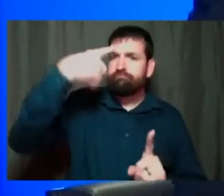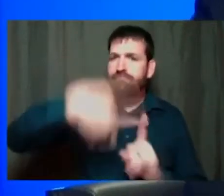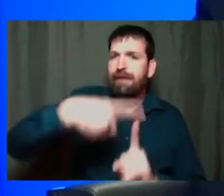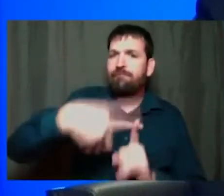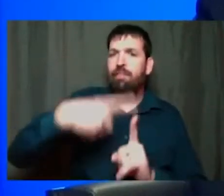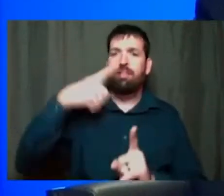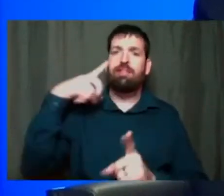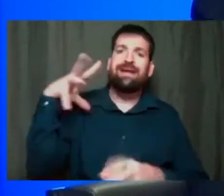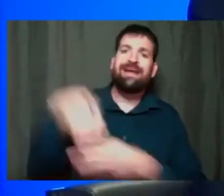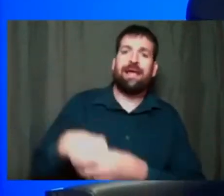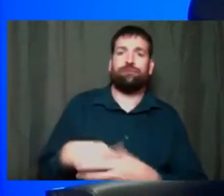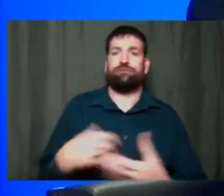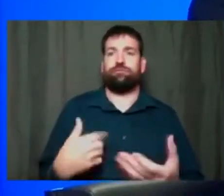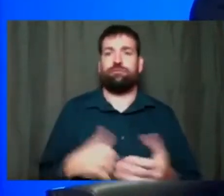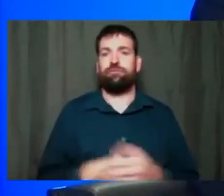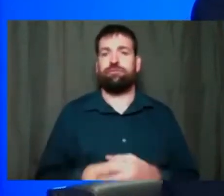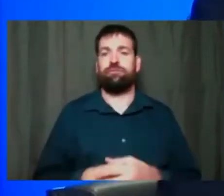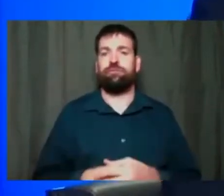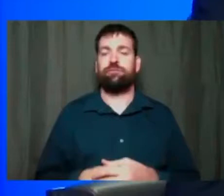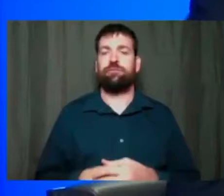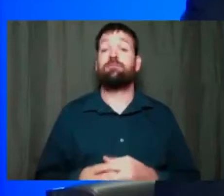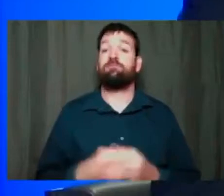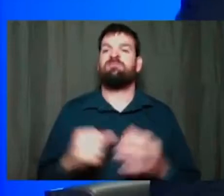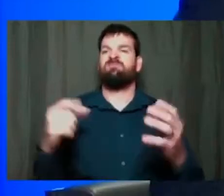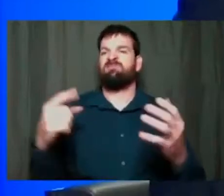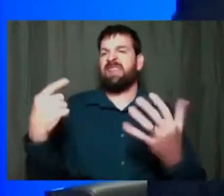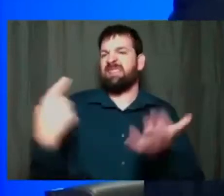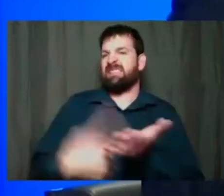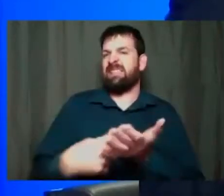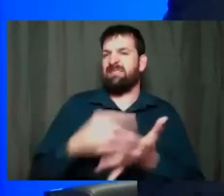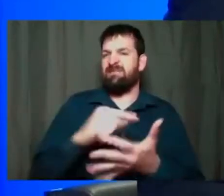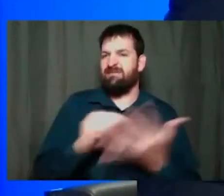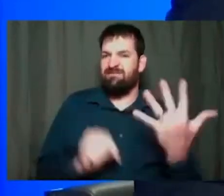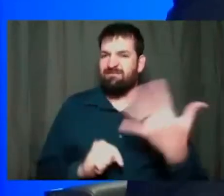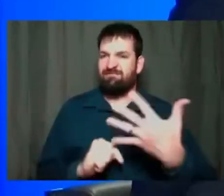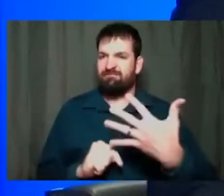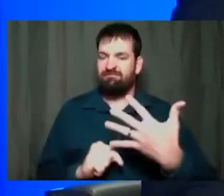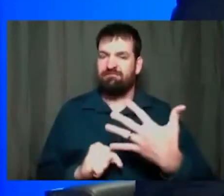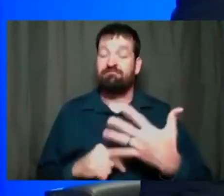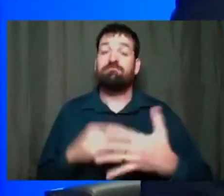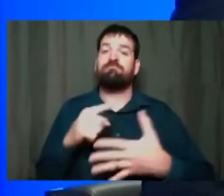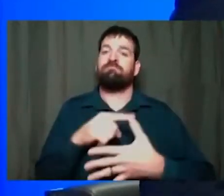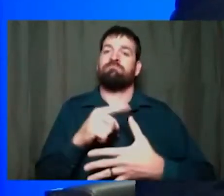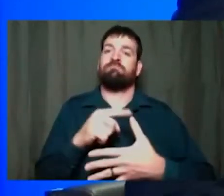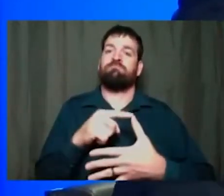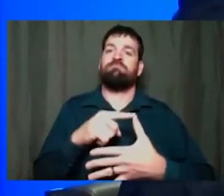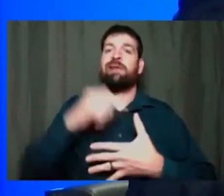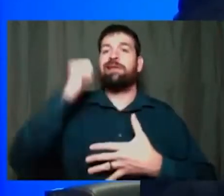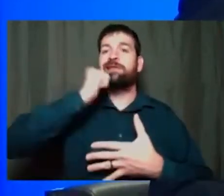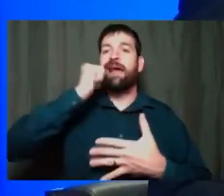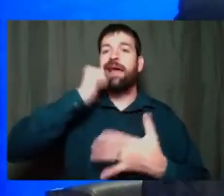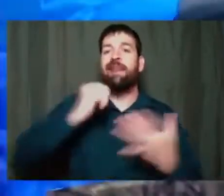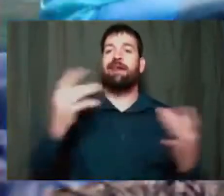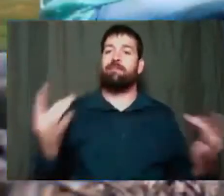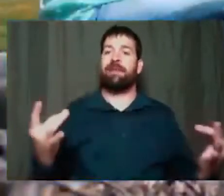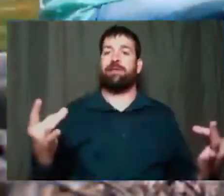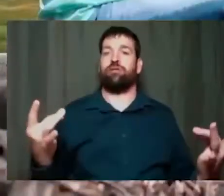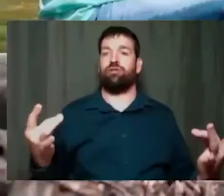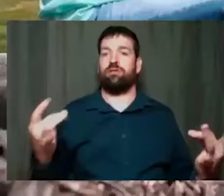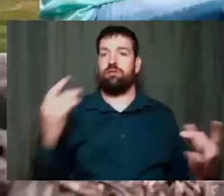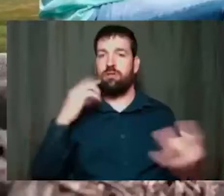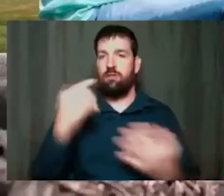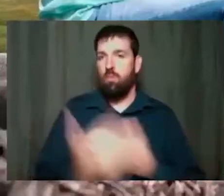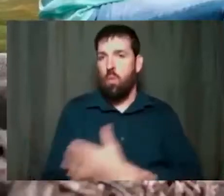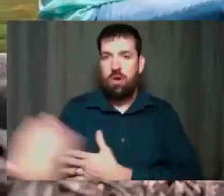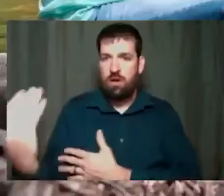I think, so if we go through the 5 things, the first one starts off with a daily meditation in the morning, in that kind of